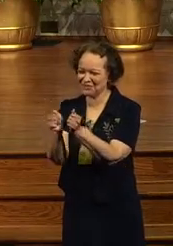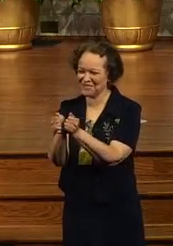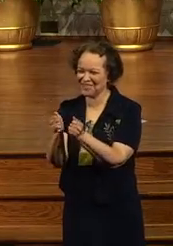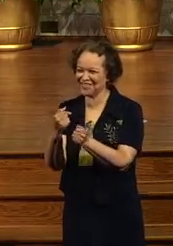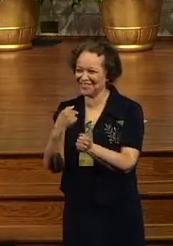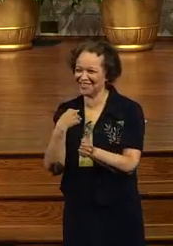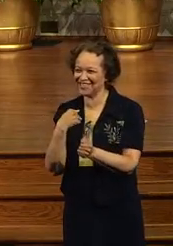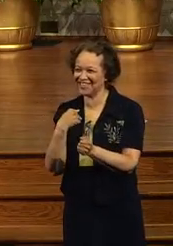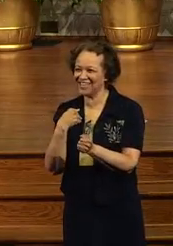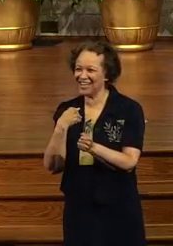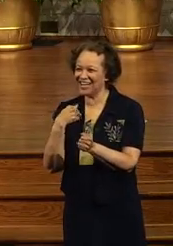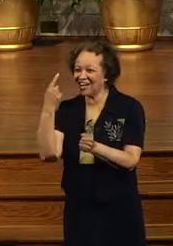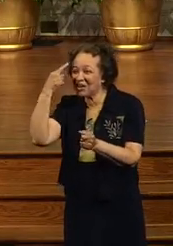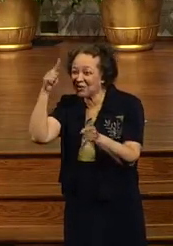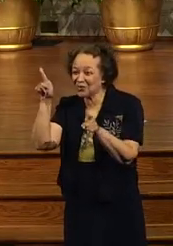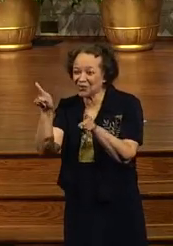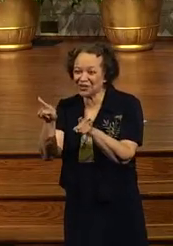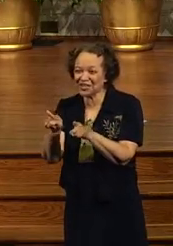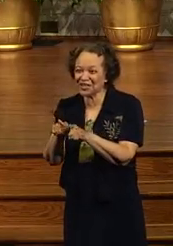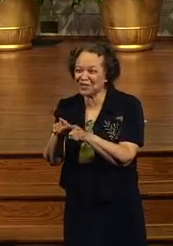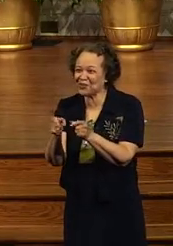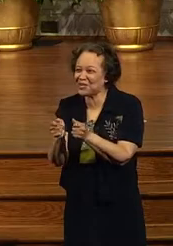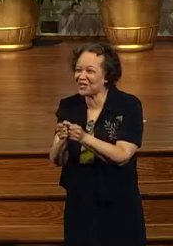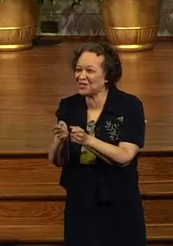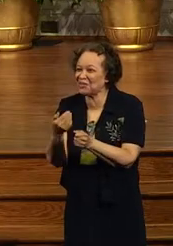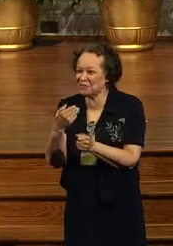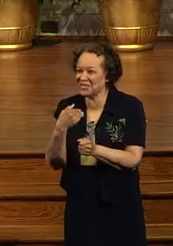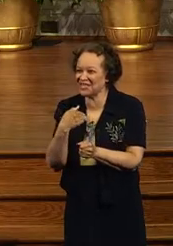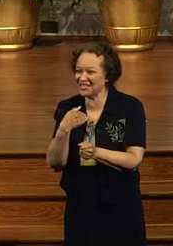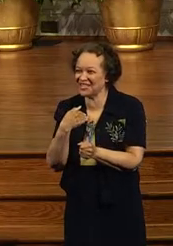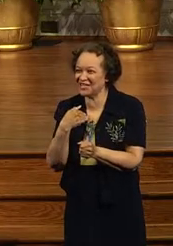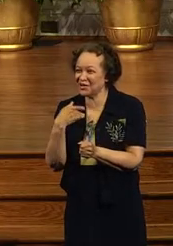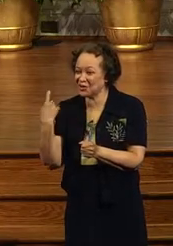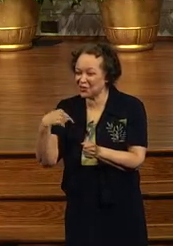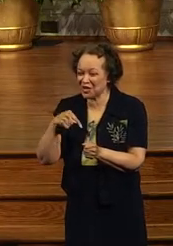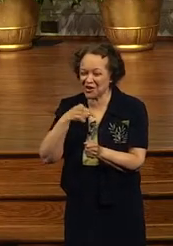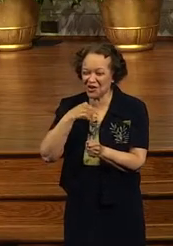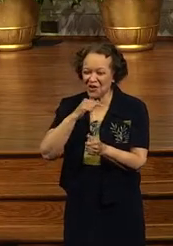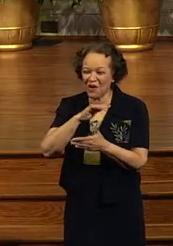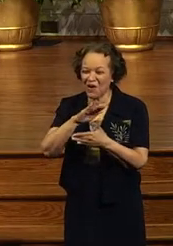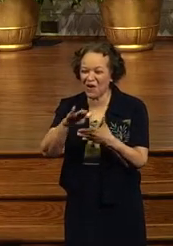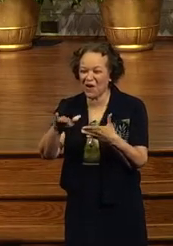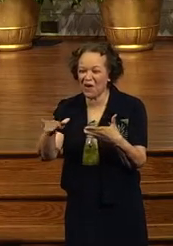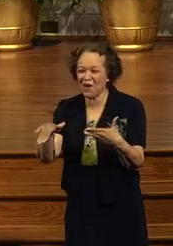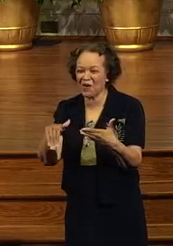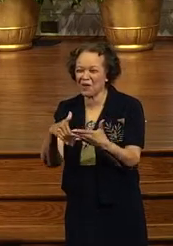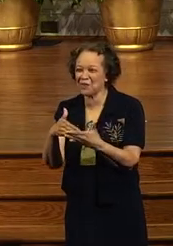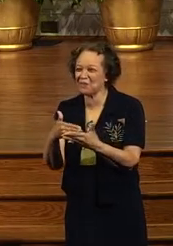Stand with me. Agree with me. We're all